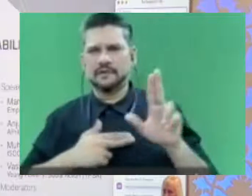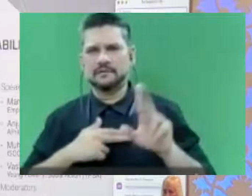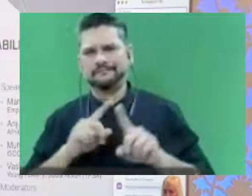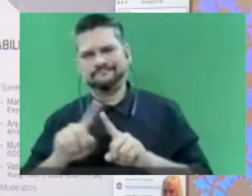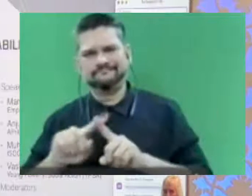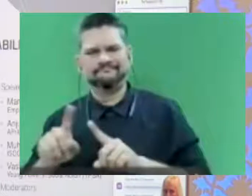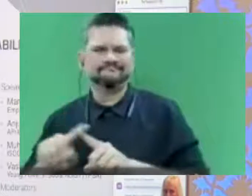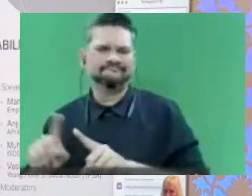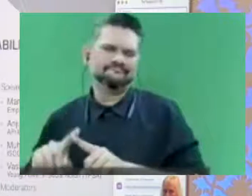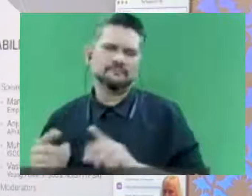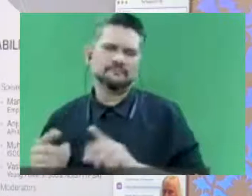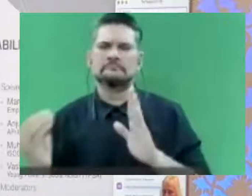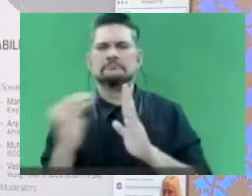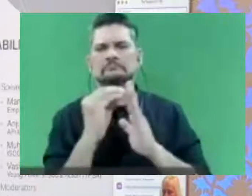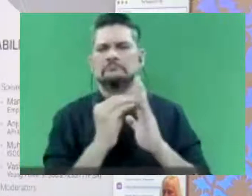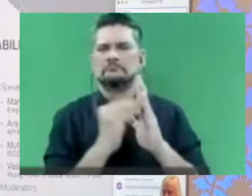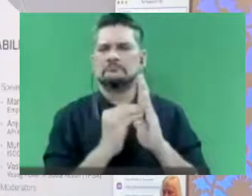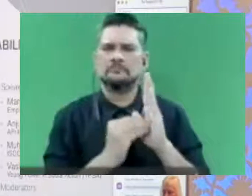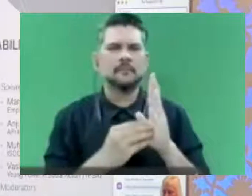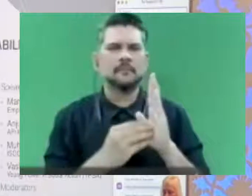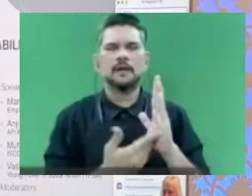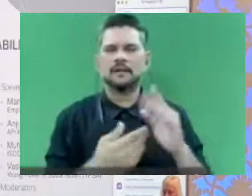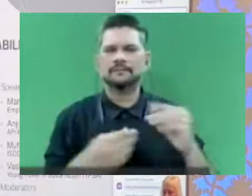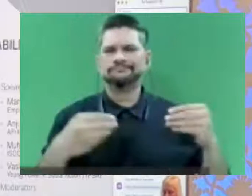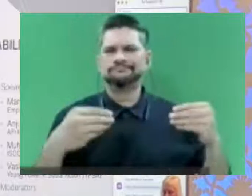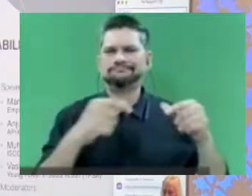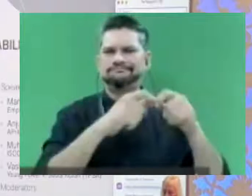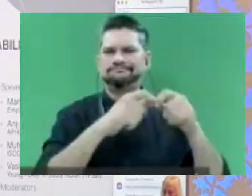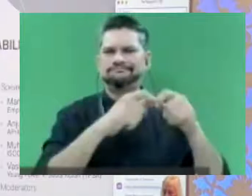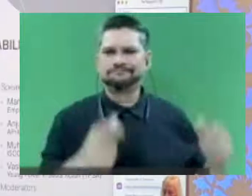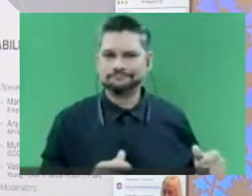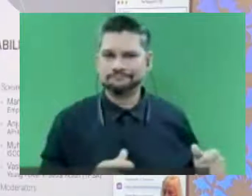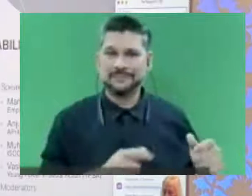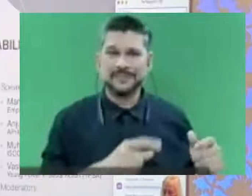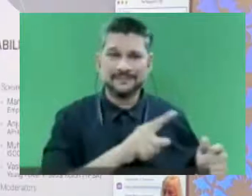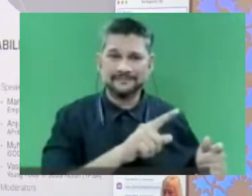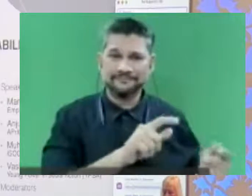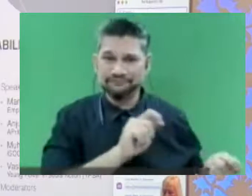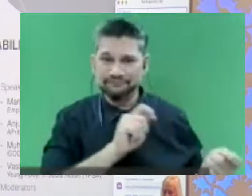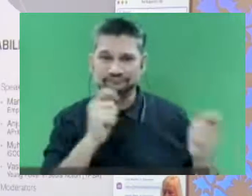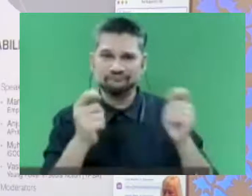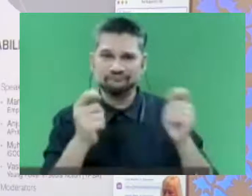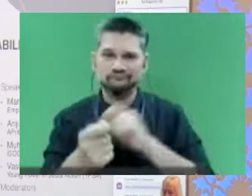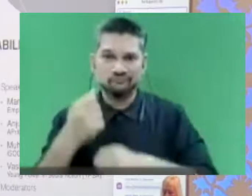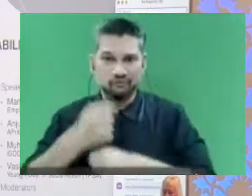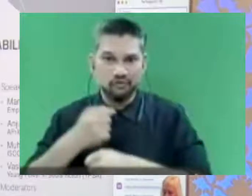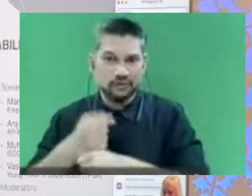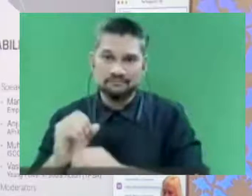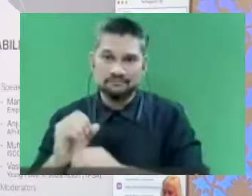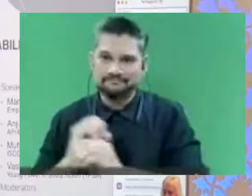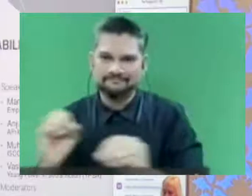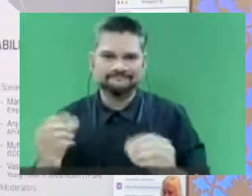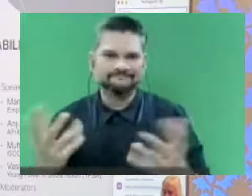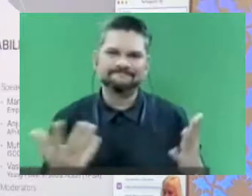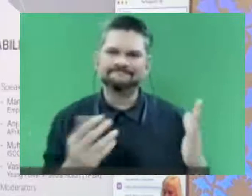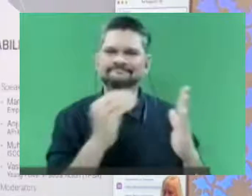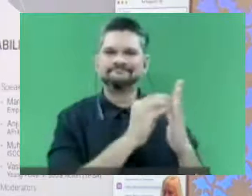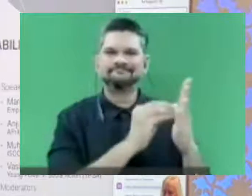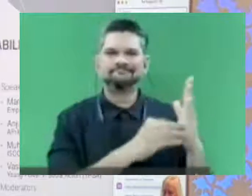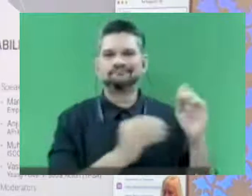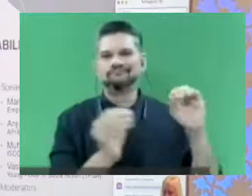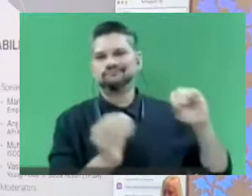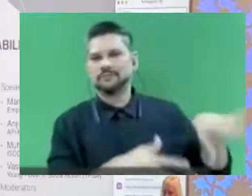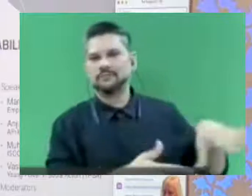unless, and they are just piece of paper unless they are implemented upon. And without going into details,